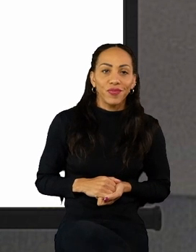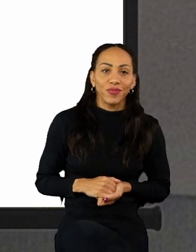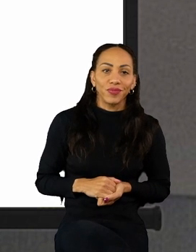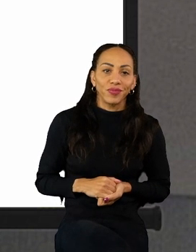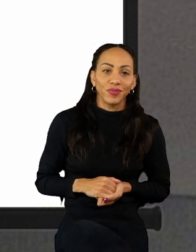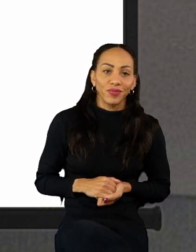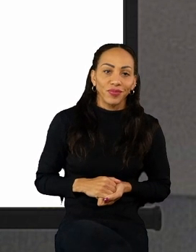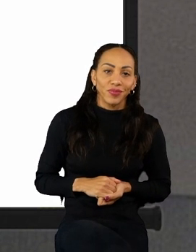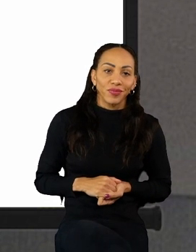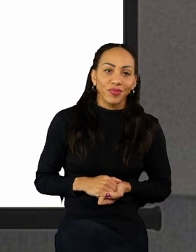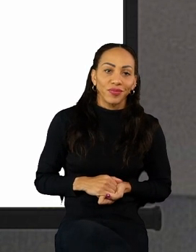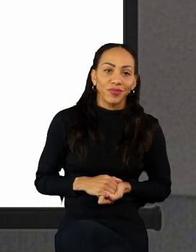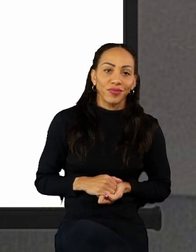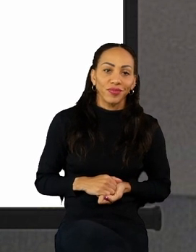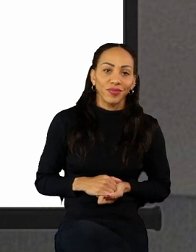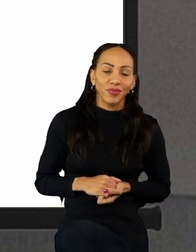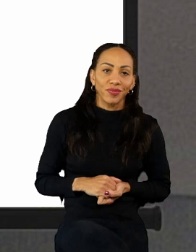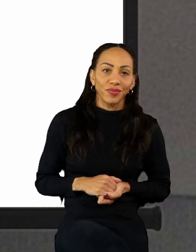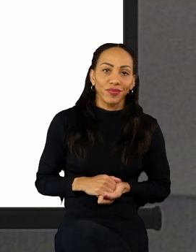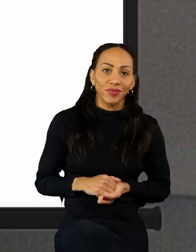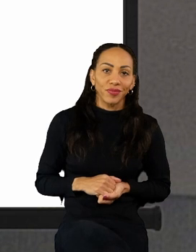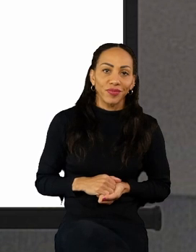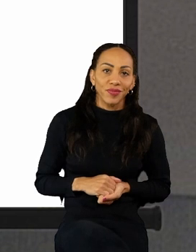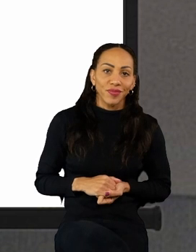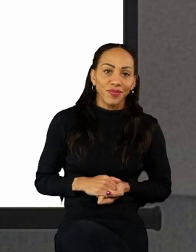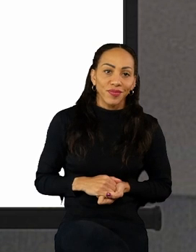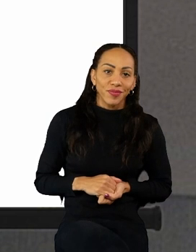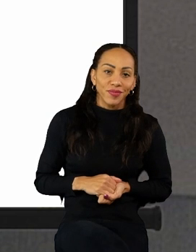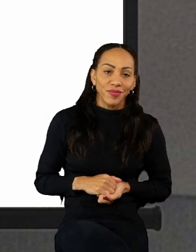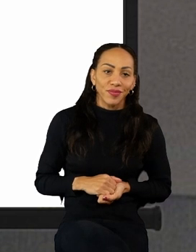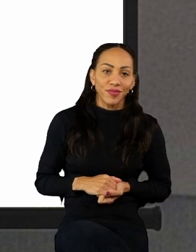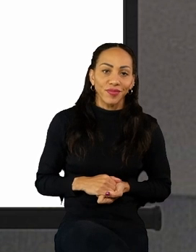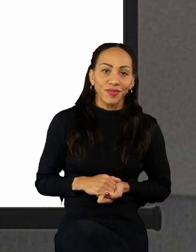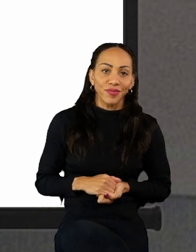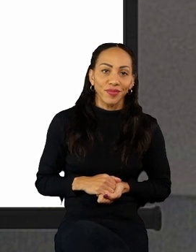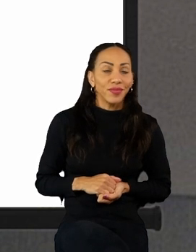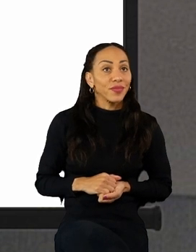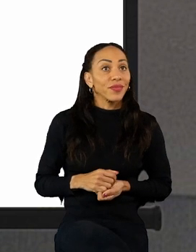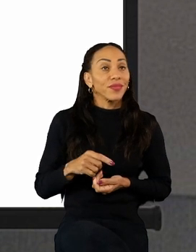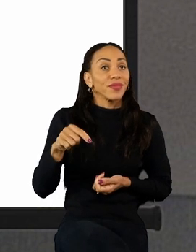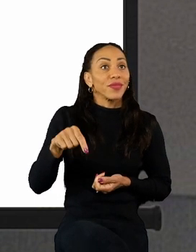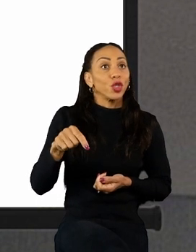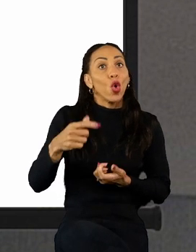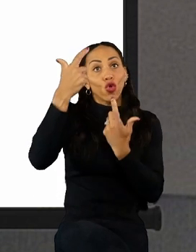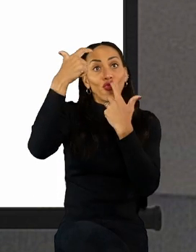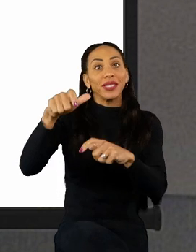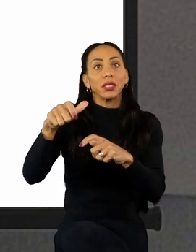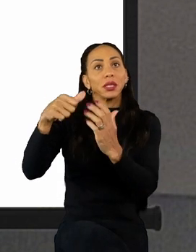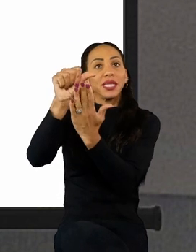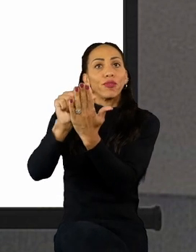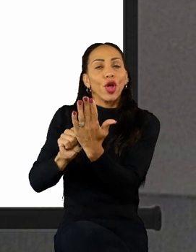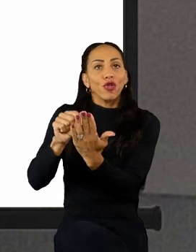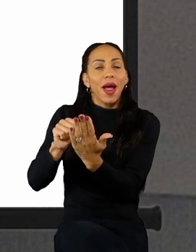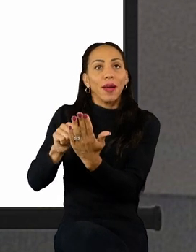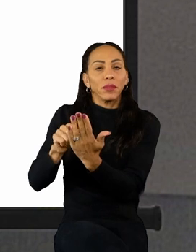the project and your involvement in this residency program also will also provide you with the resources